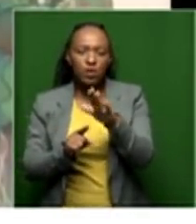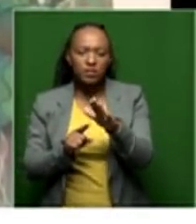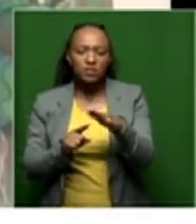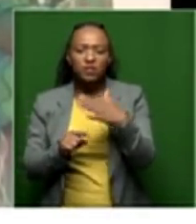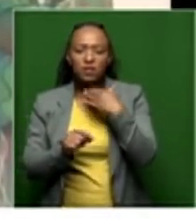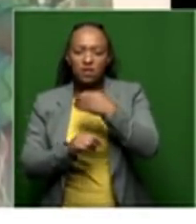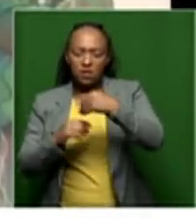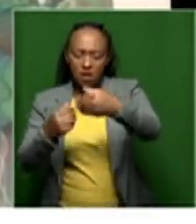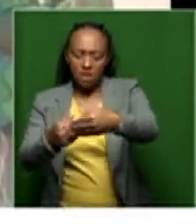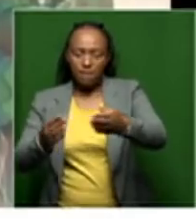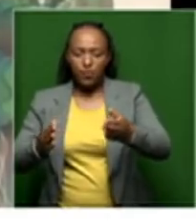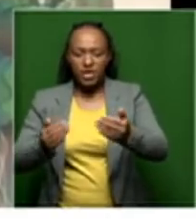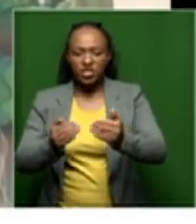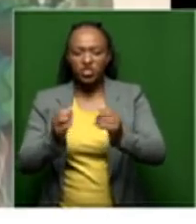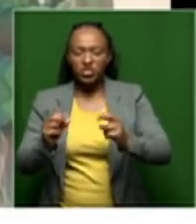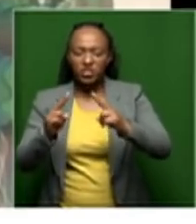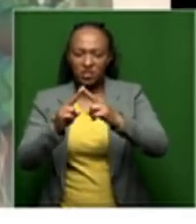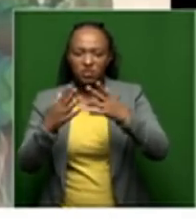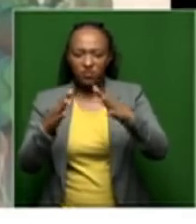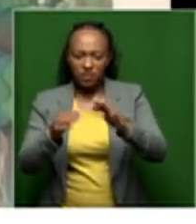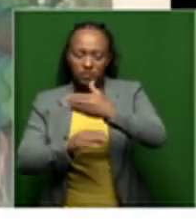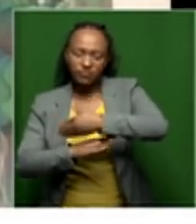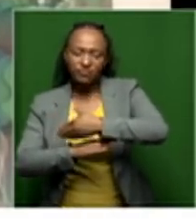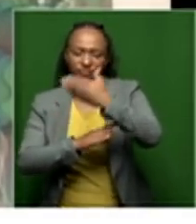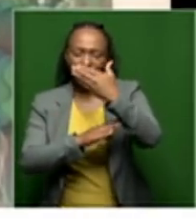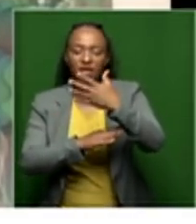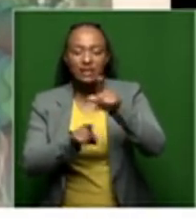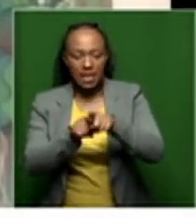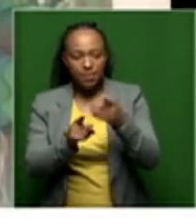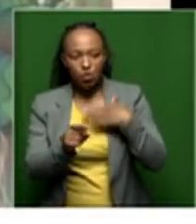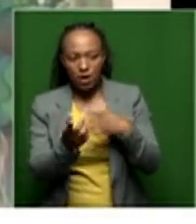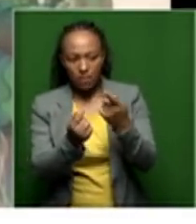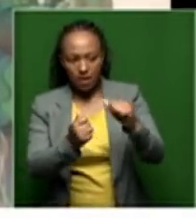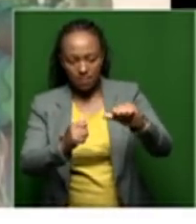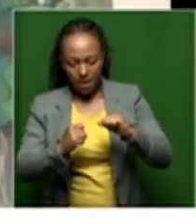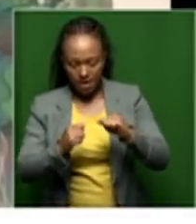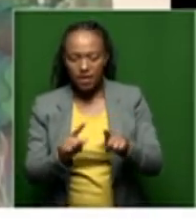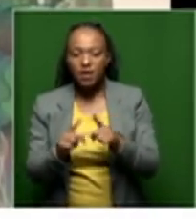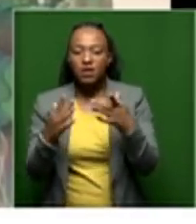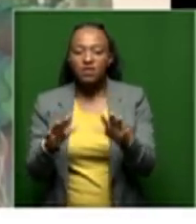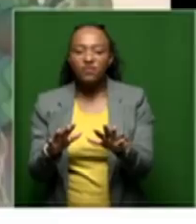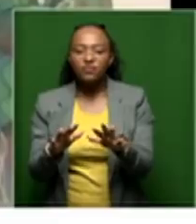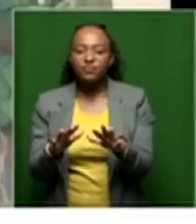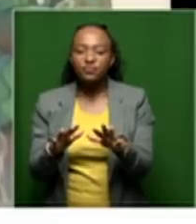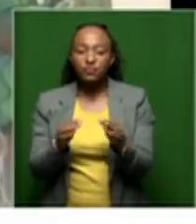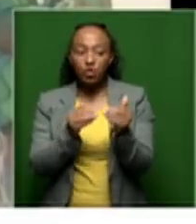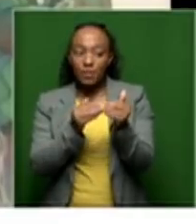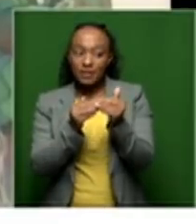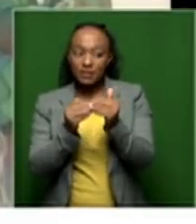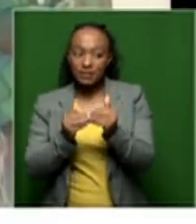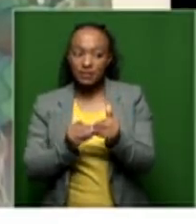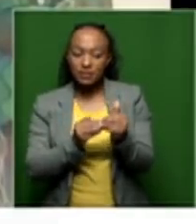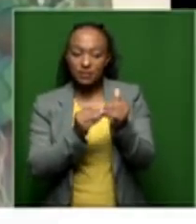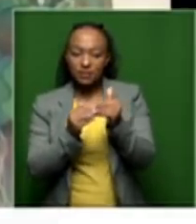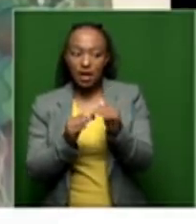for example. I can only urge that we tread very, very carefully